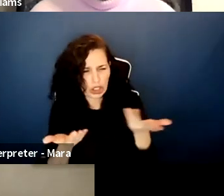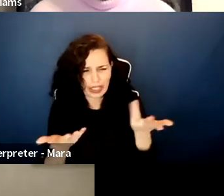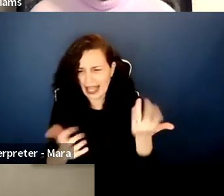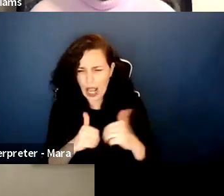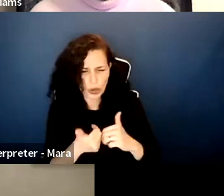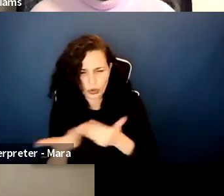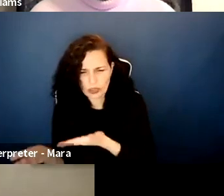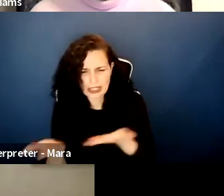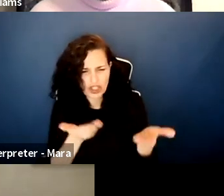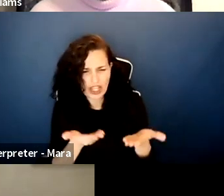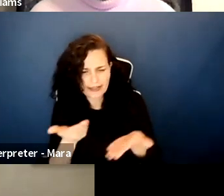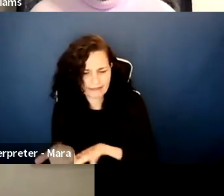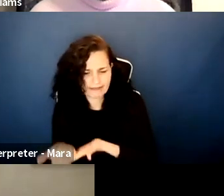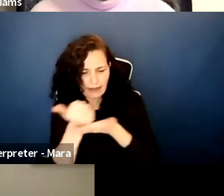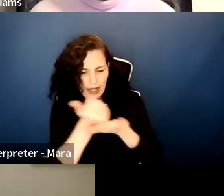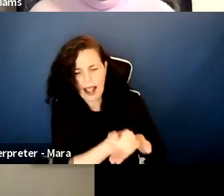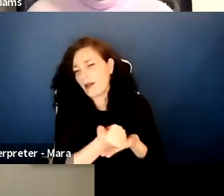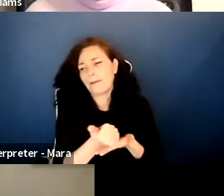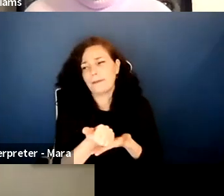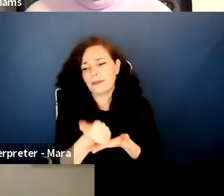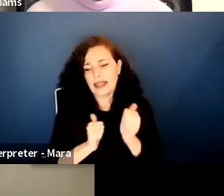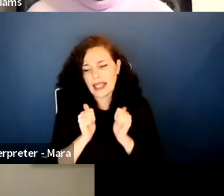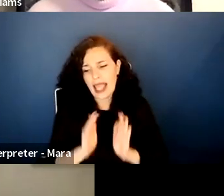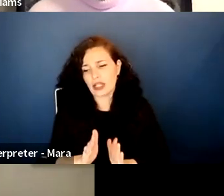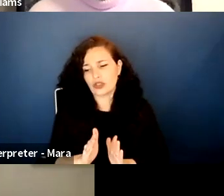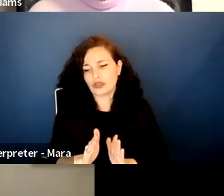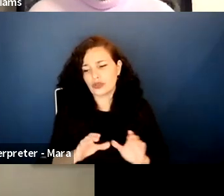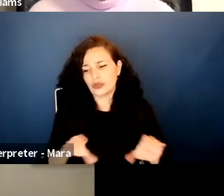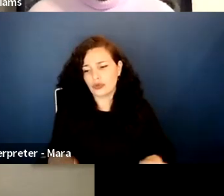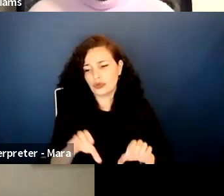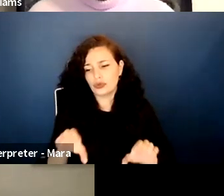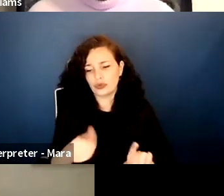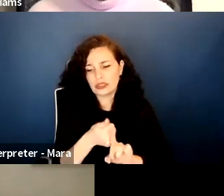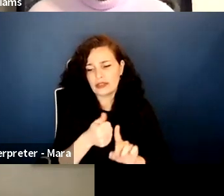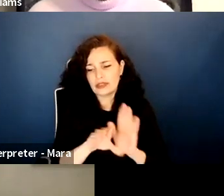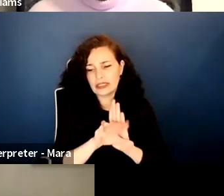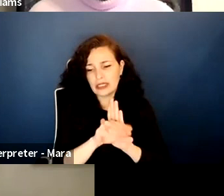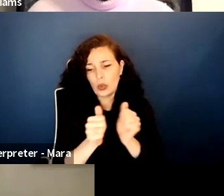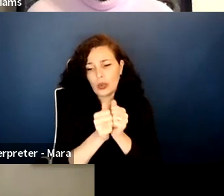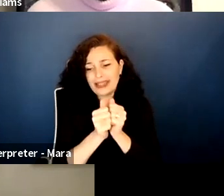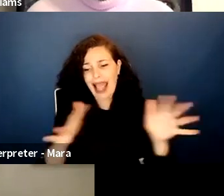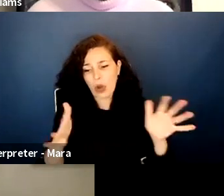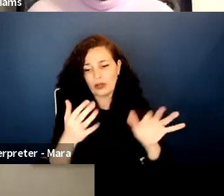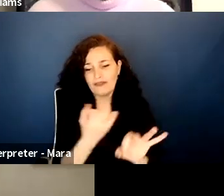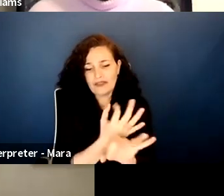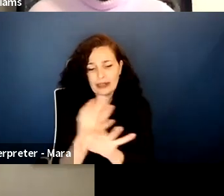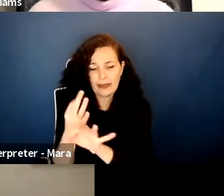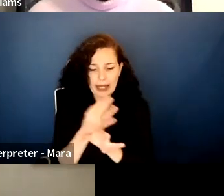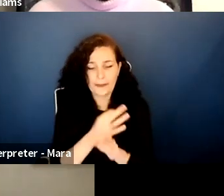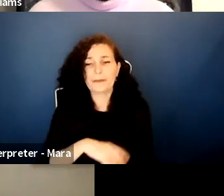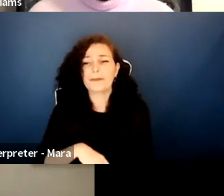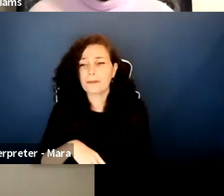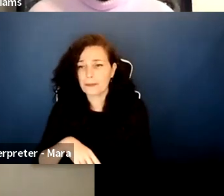you suggest approaching these self-tapes without that kind of feedback? Well, if there's an interpretation that